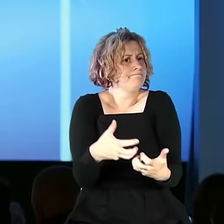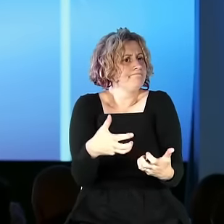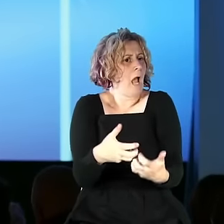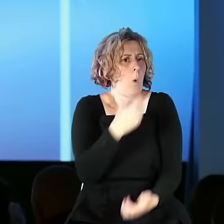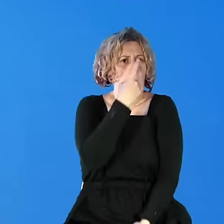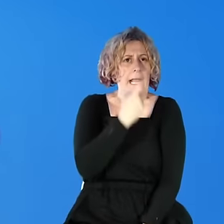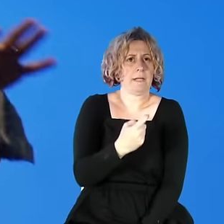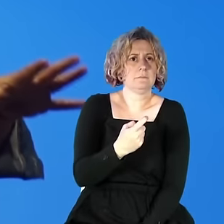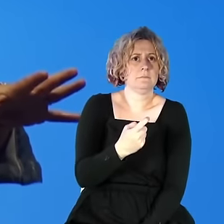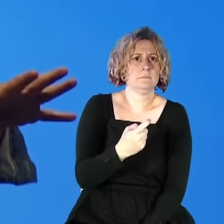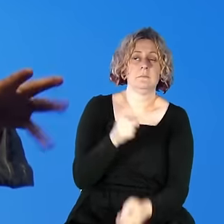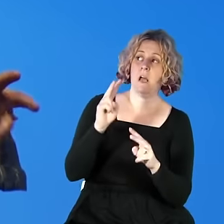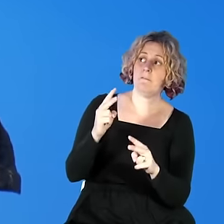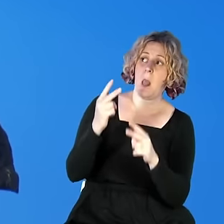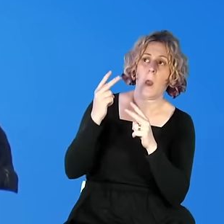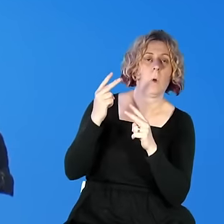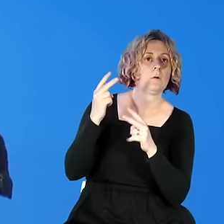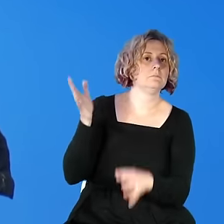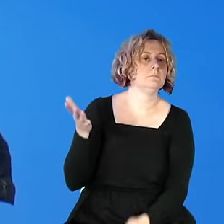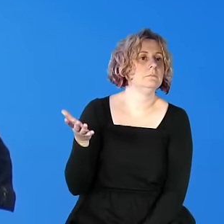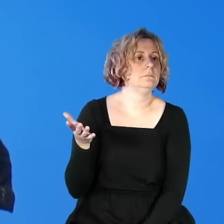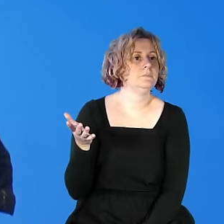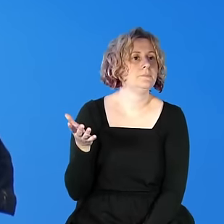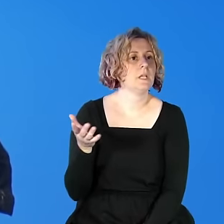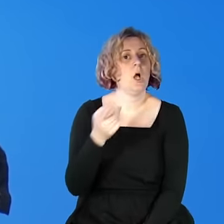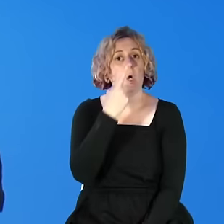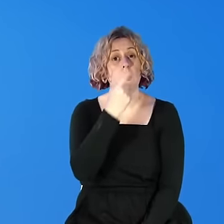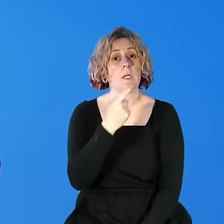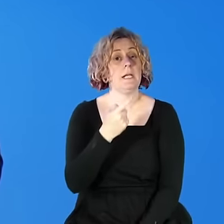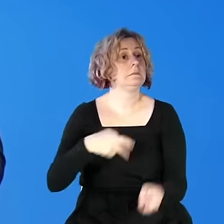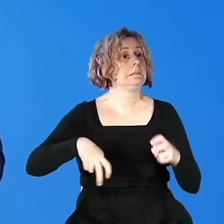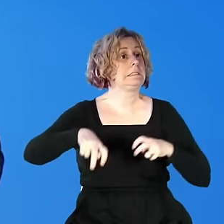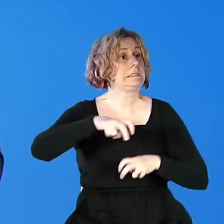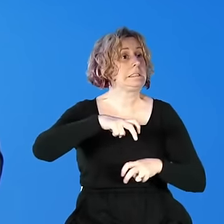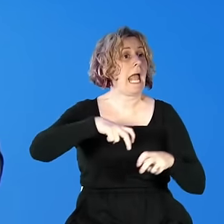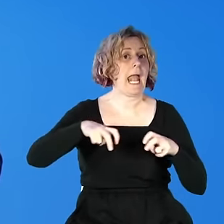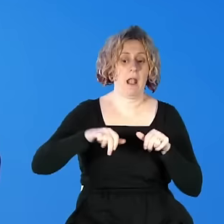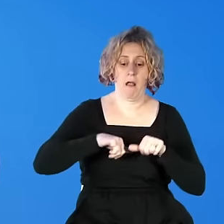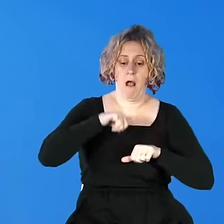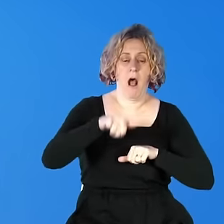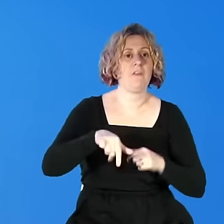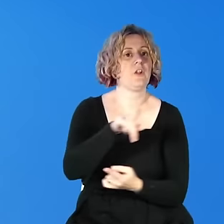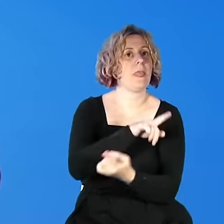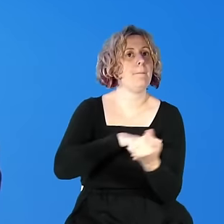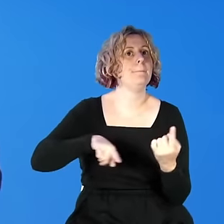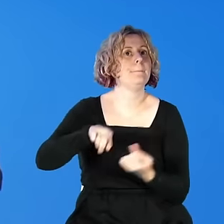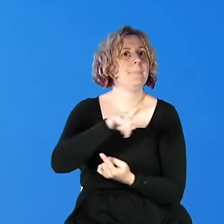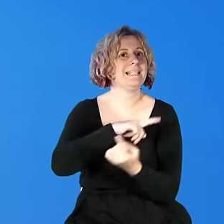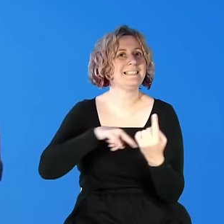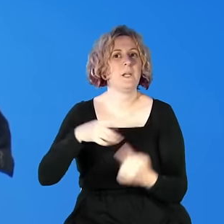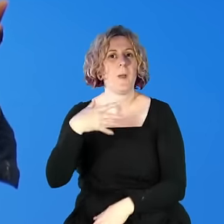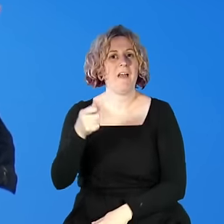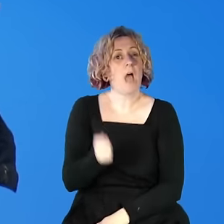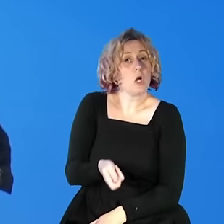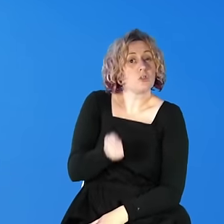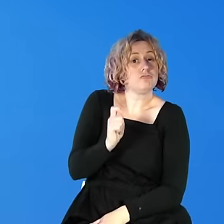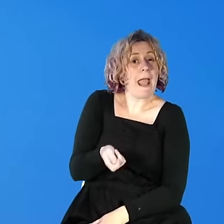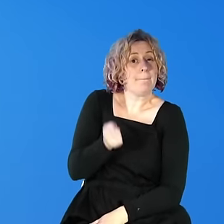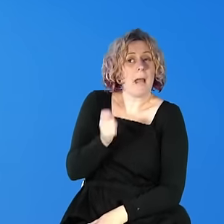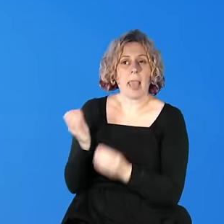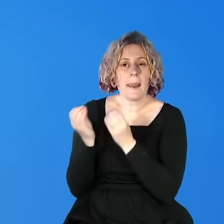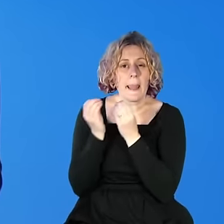Please do feel free to hang around on the site after the meetings. There's lots that the site has to offer, from the crepe van to the coffee